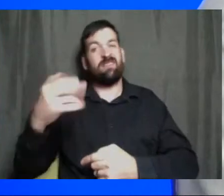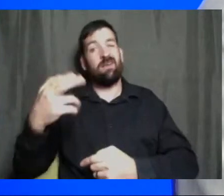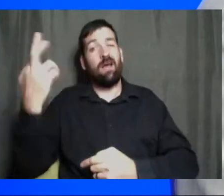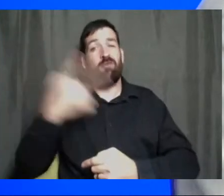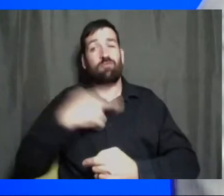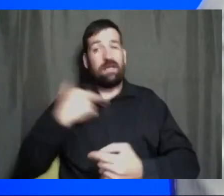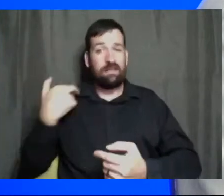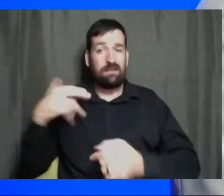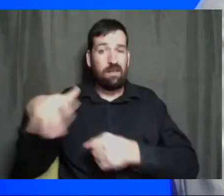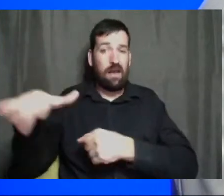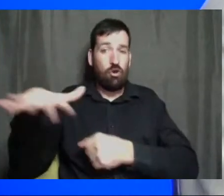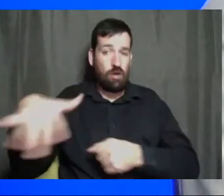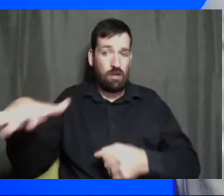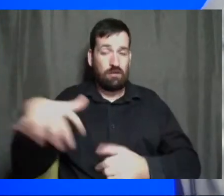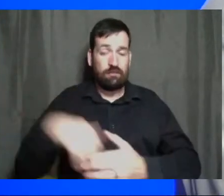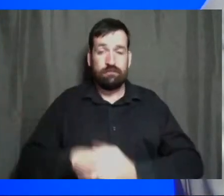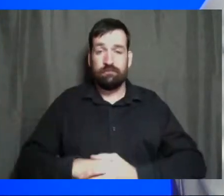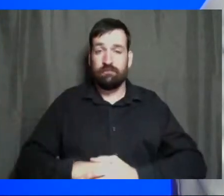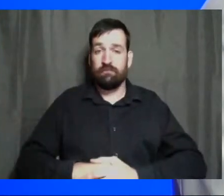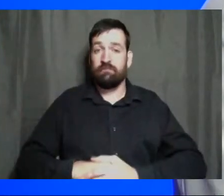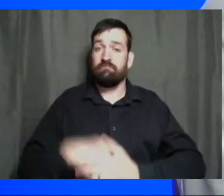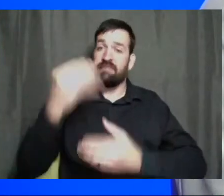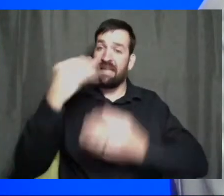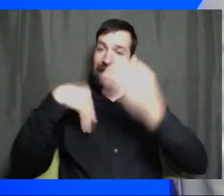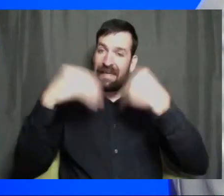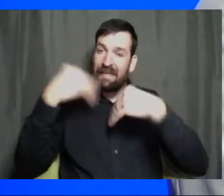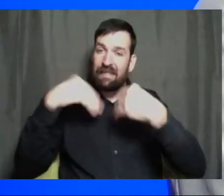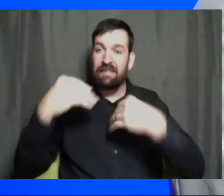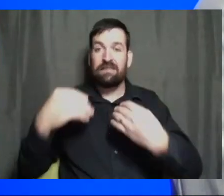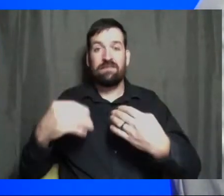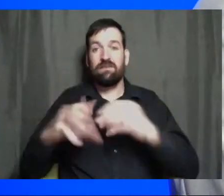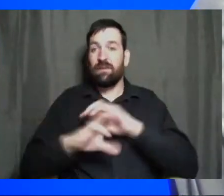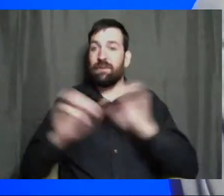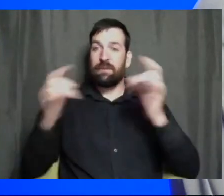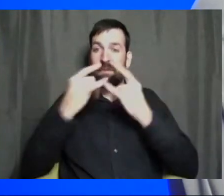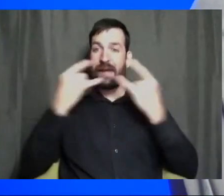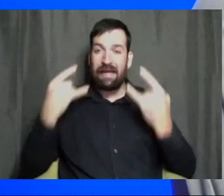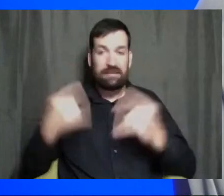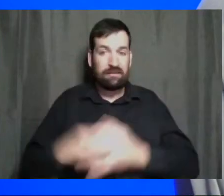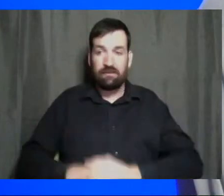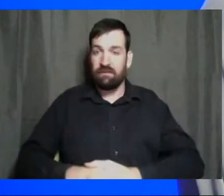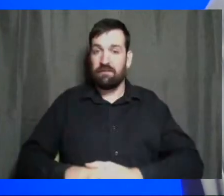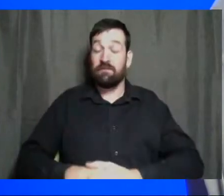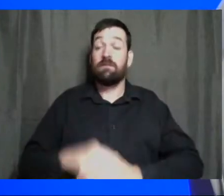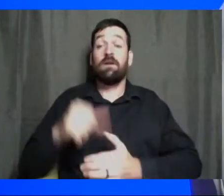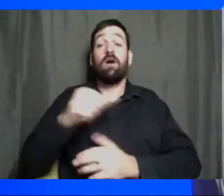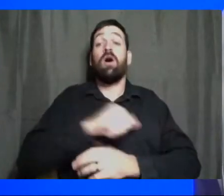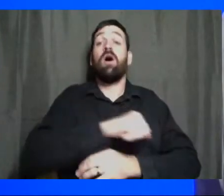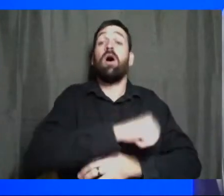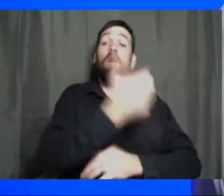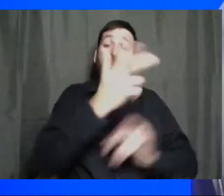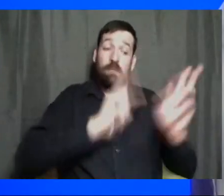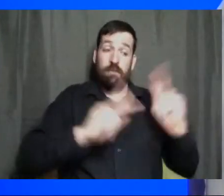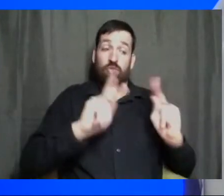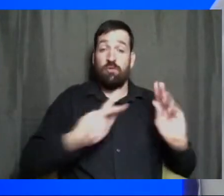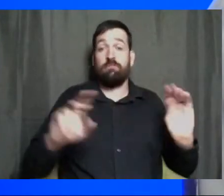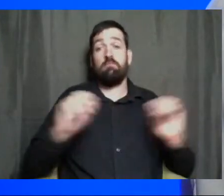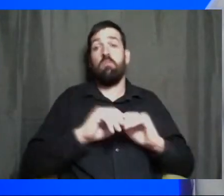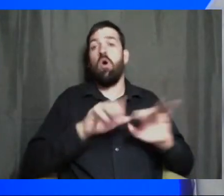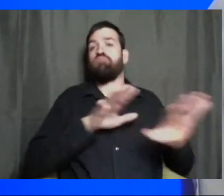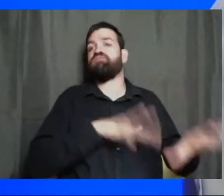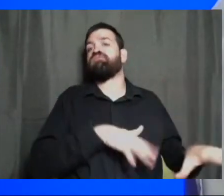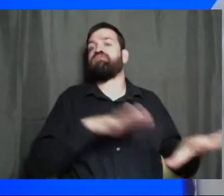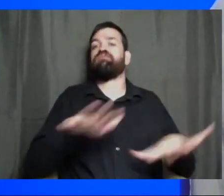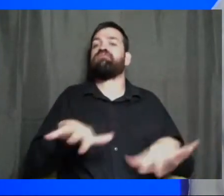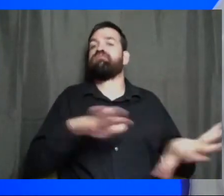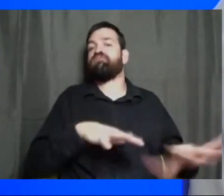area when you're eating and you don't have a mask on. Others can be a little bit more laissez-faire, so I'm not sure